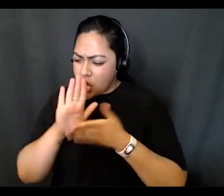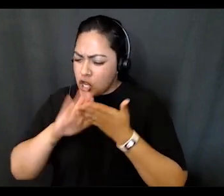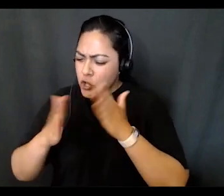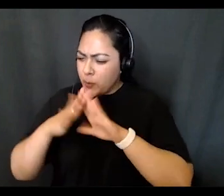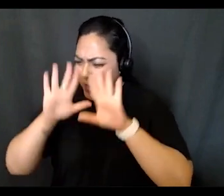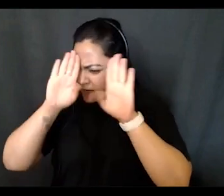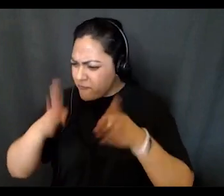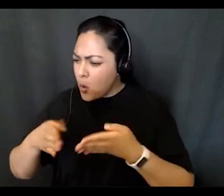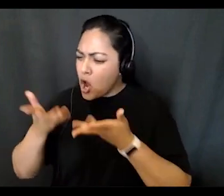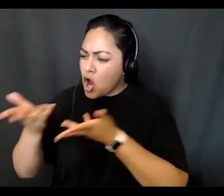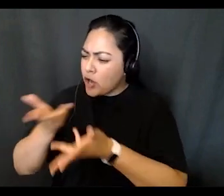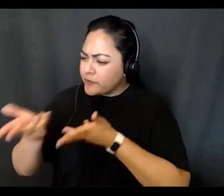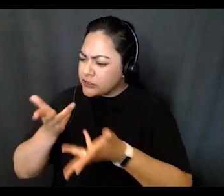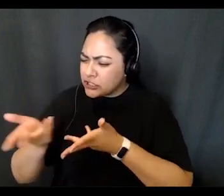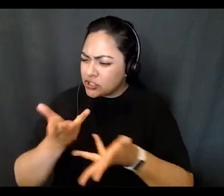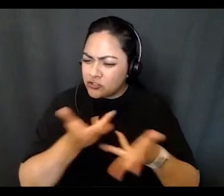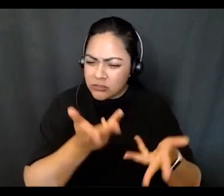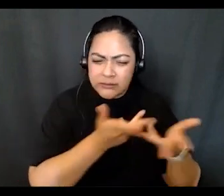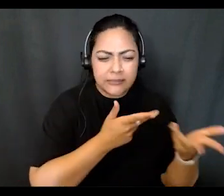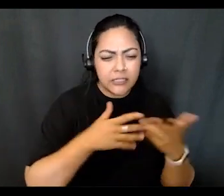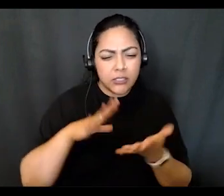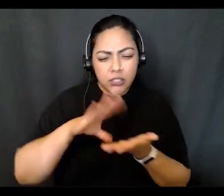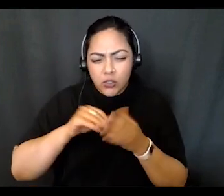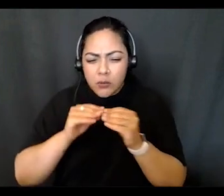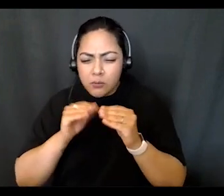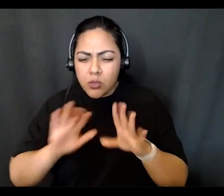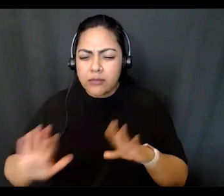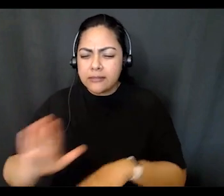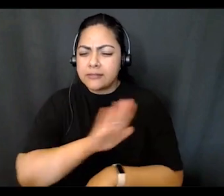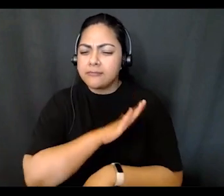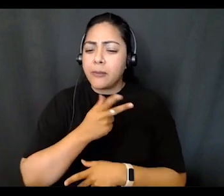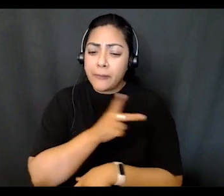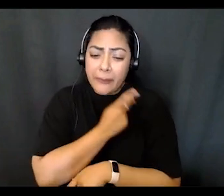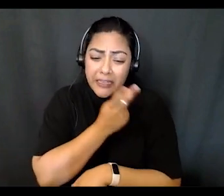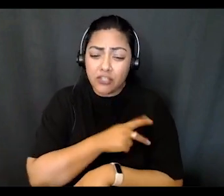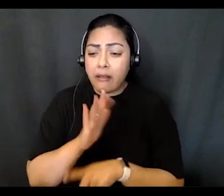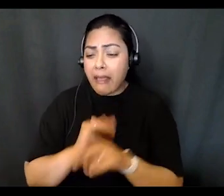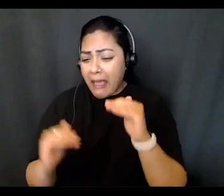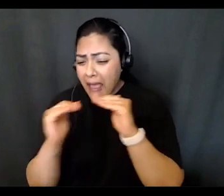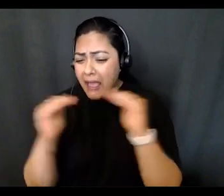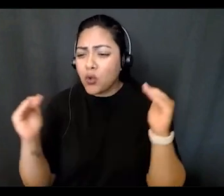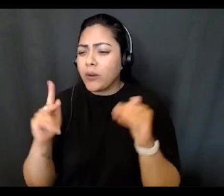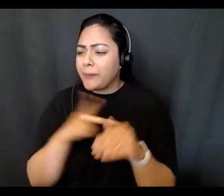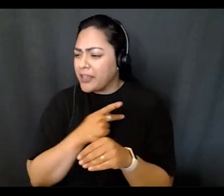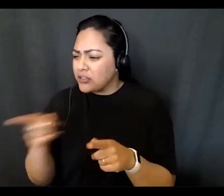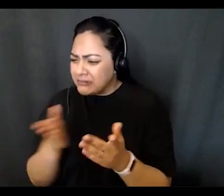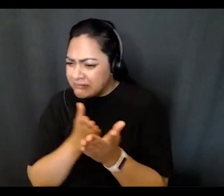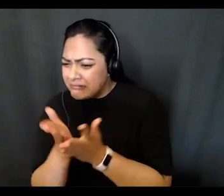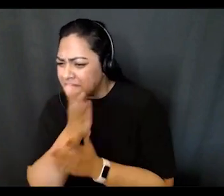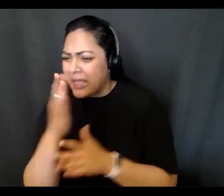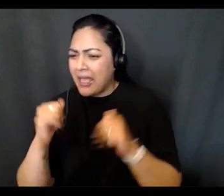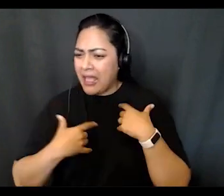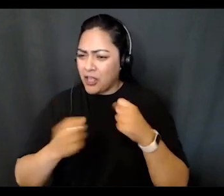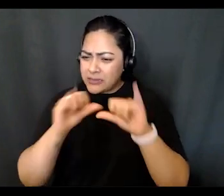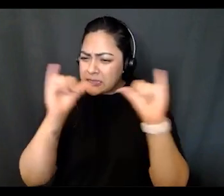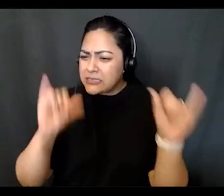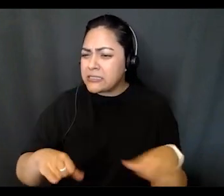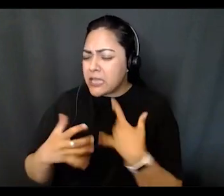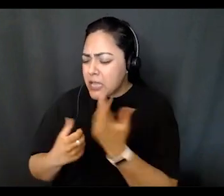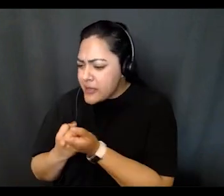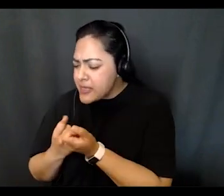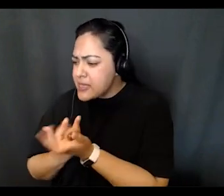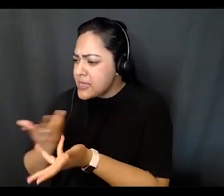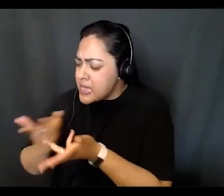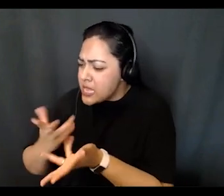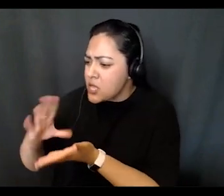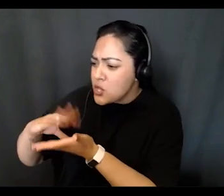community-focused conversations about equity and partnerships with patients who navigate the health system.